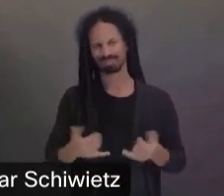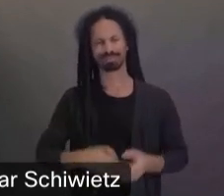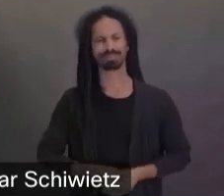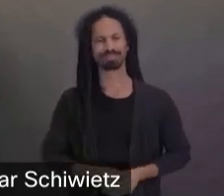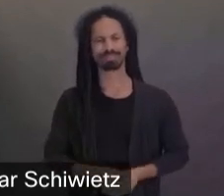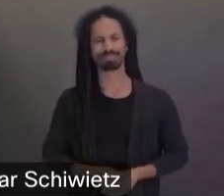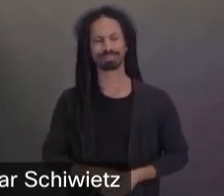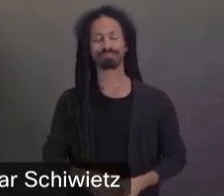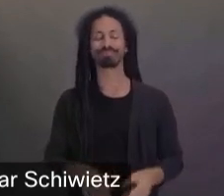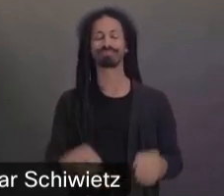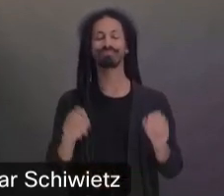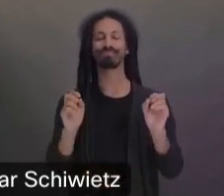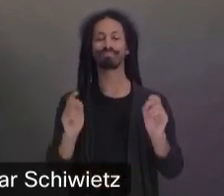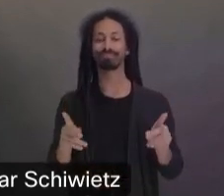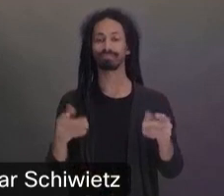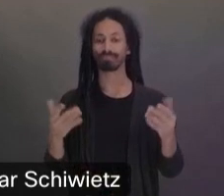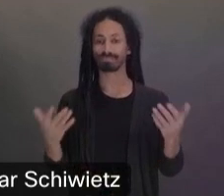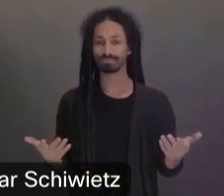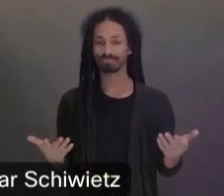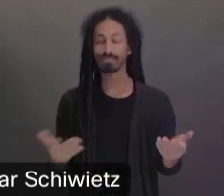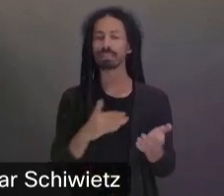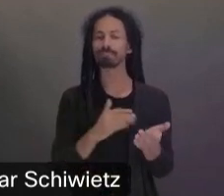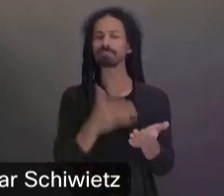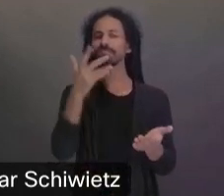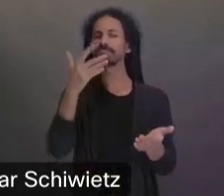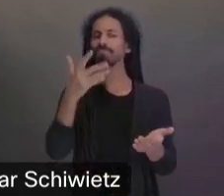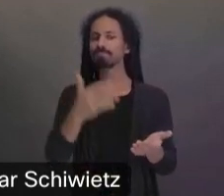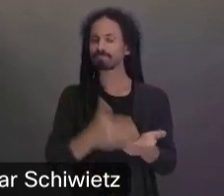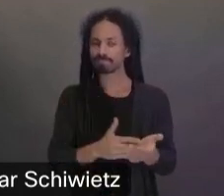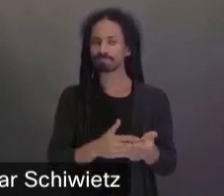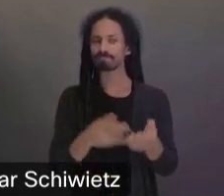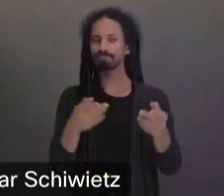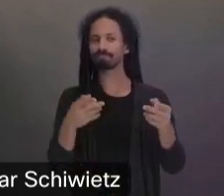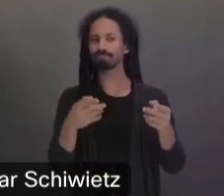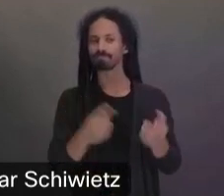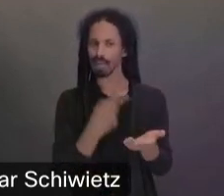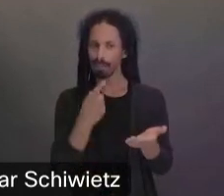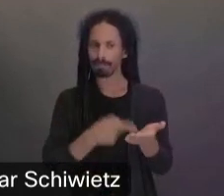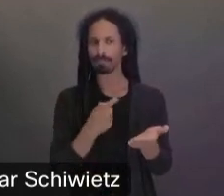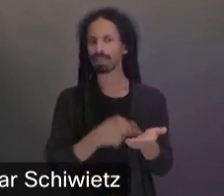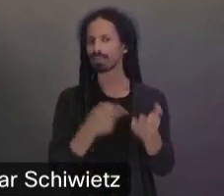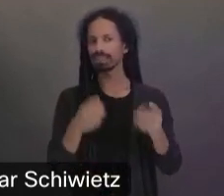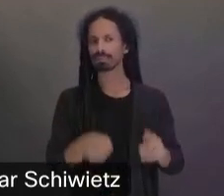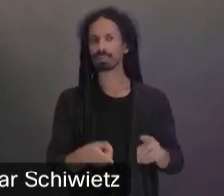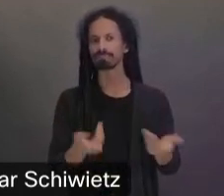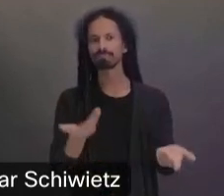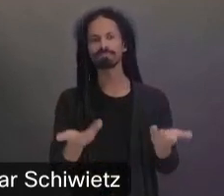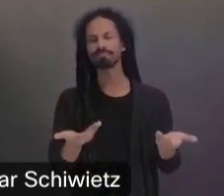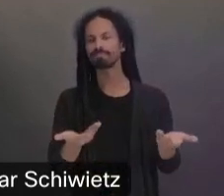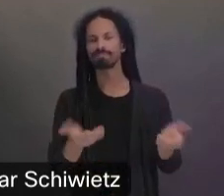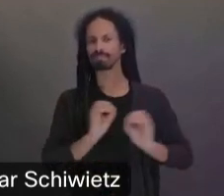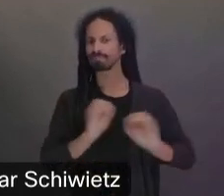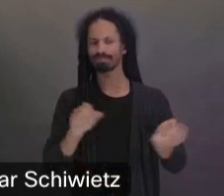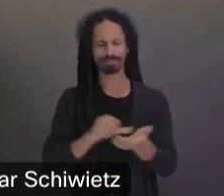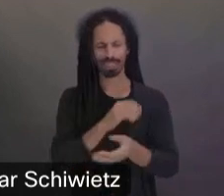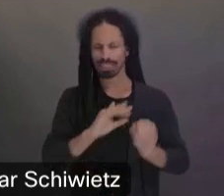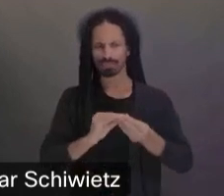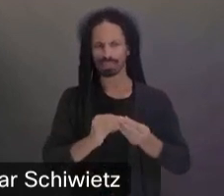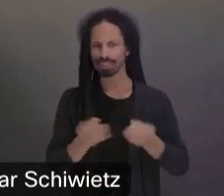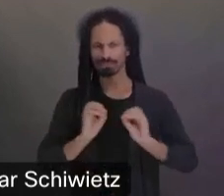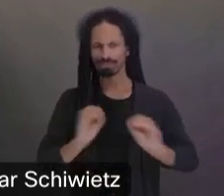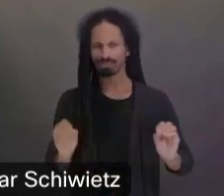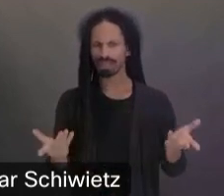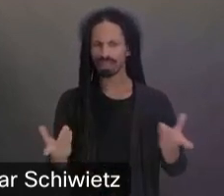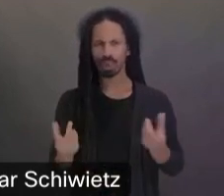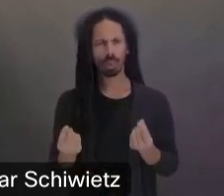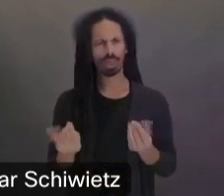Okay, so sometimes a source might not have a page number. Then what do you do? Well, APA has